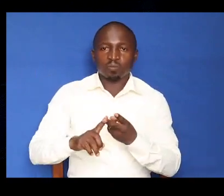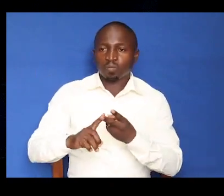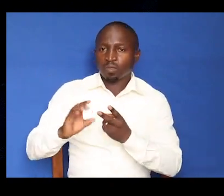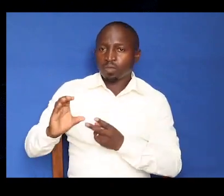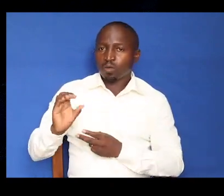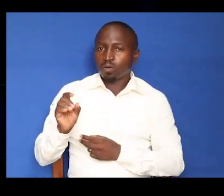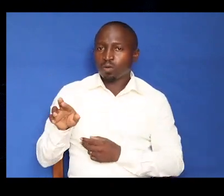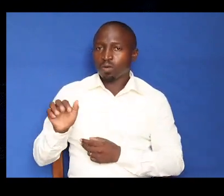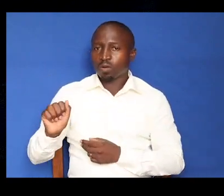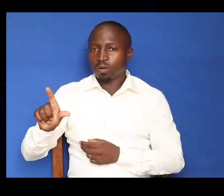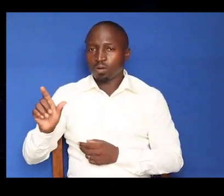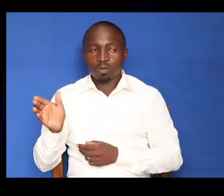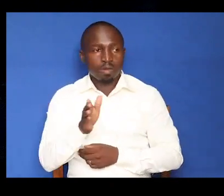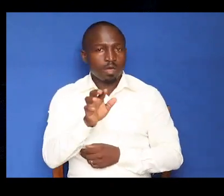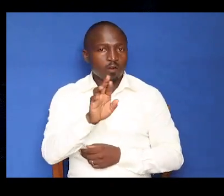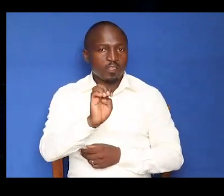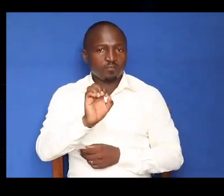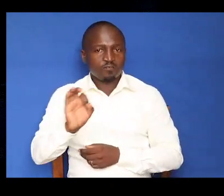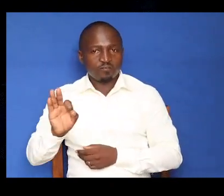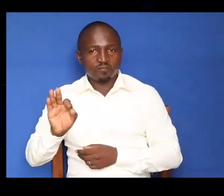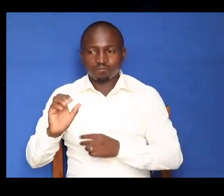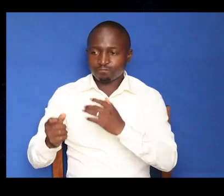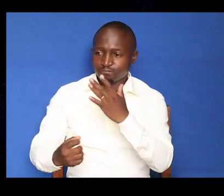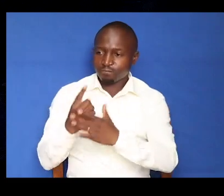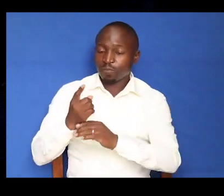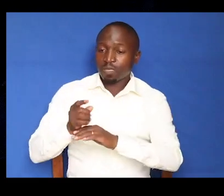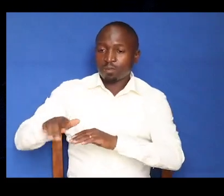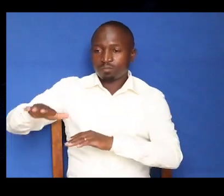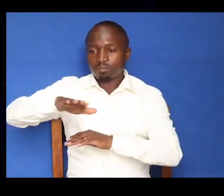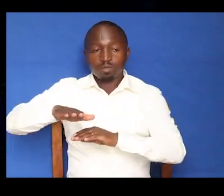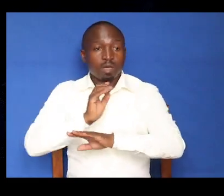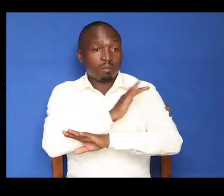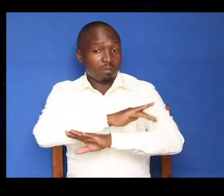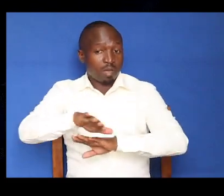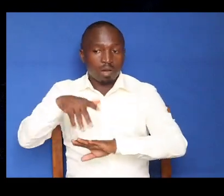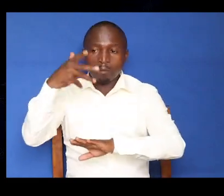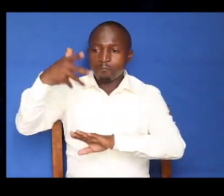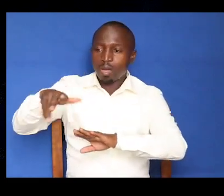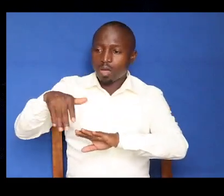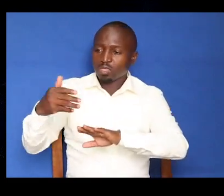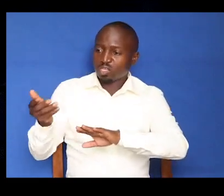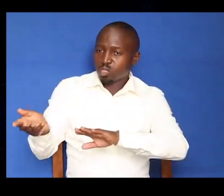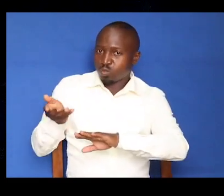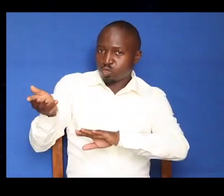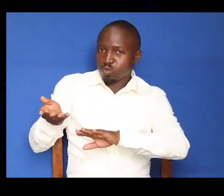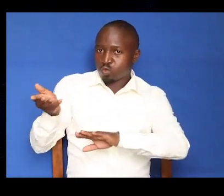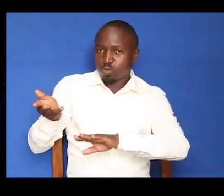condition, coral reefs found in the oceanic environment of shallow